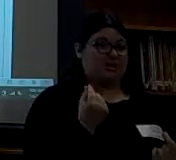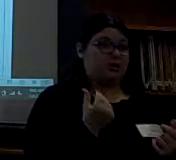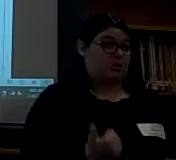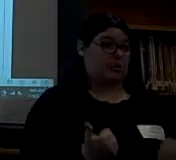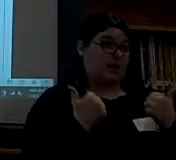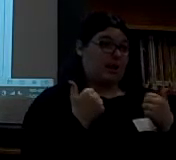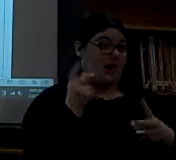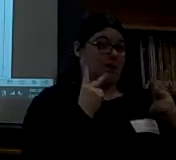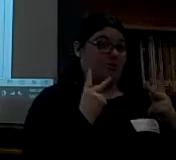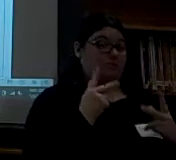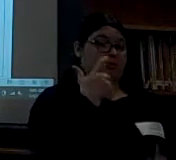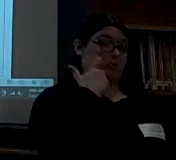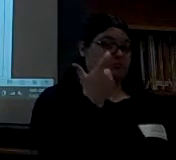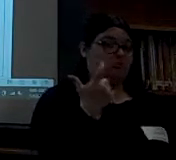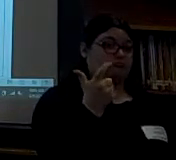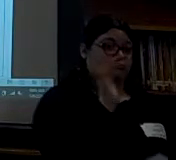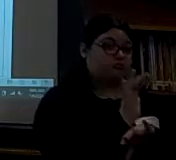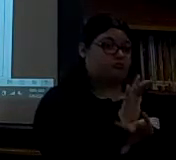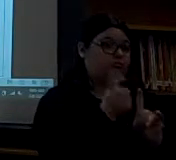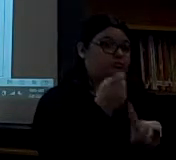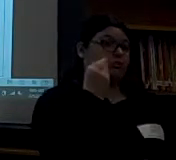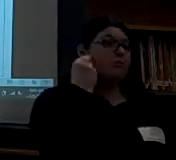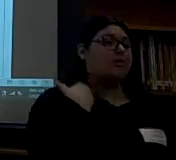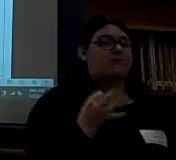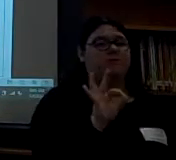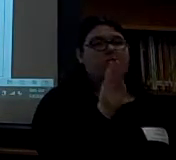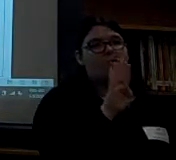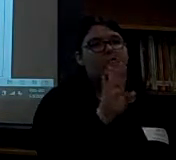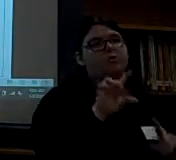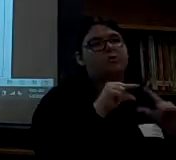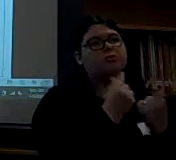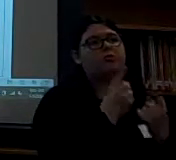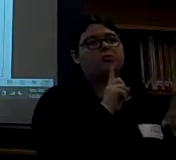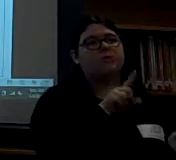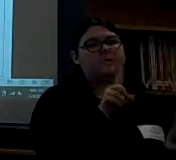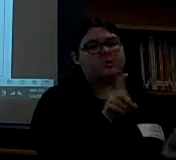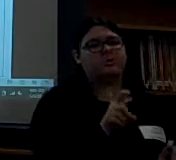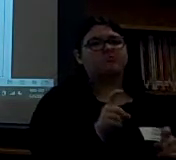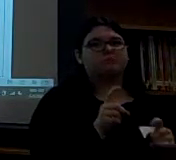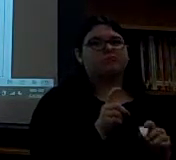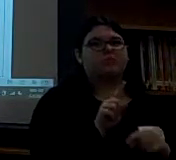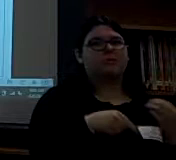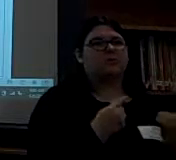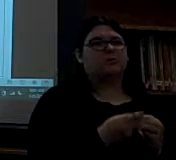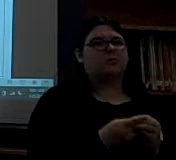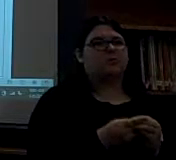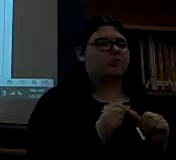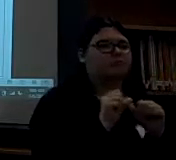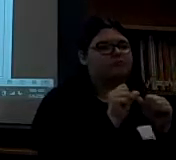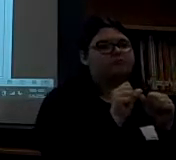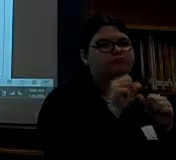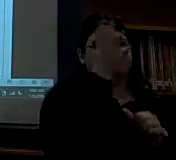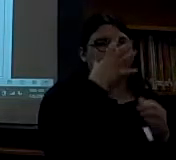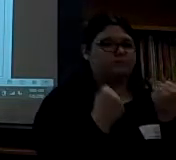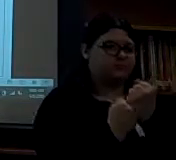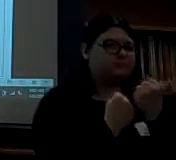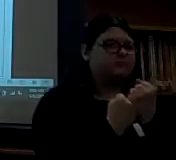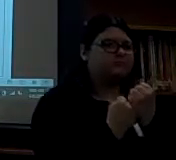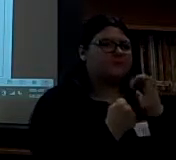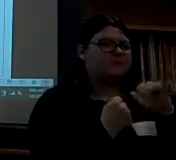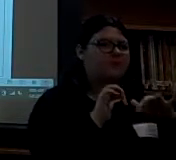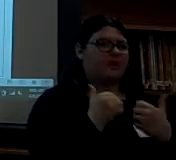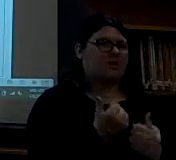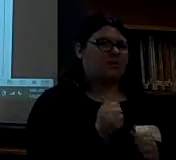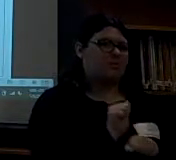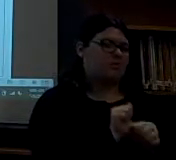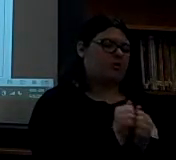people watch them at night from home. I have a Facebook group where I answer questions. So it's really about ongoing parenting support. So that's how I work with